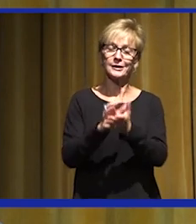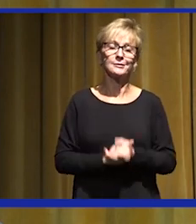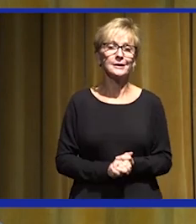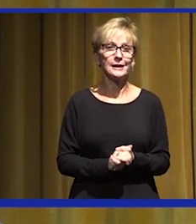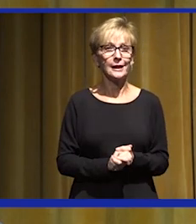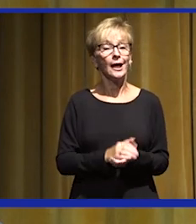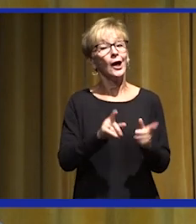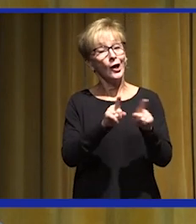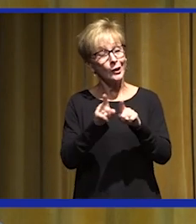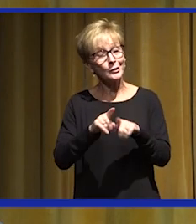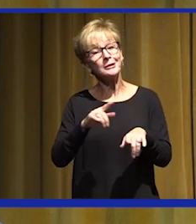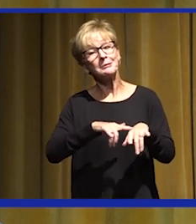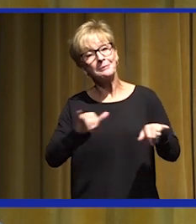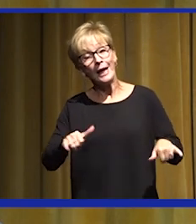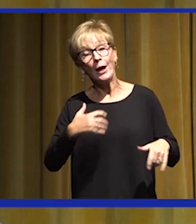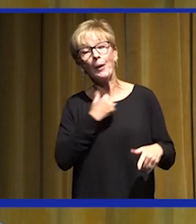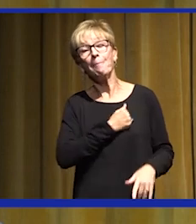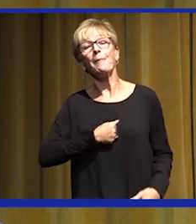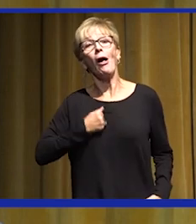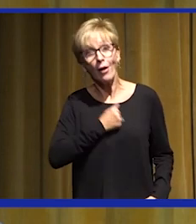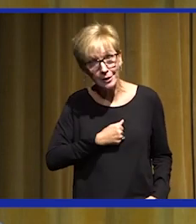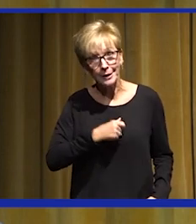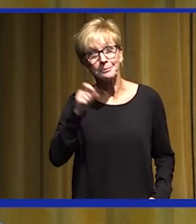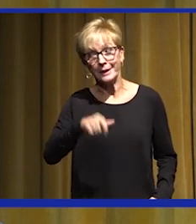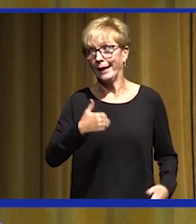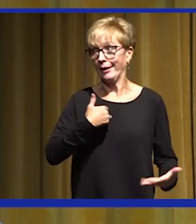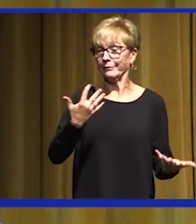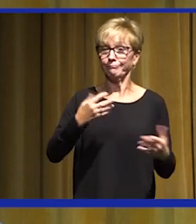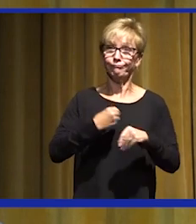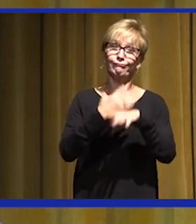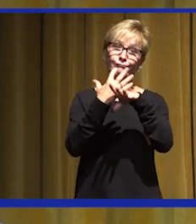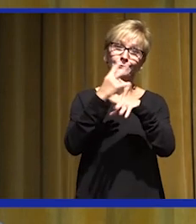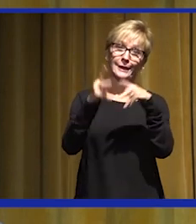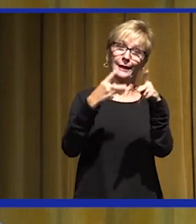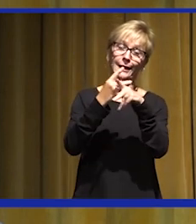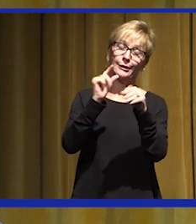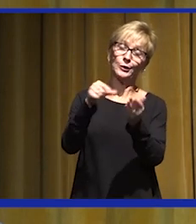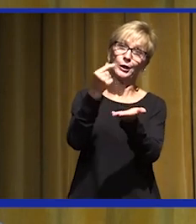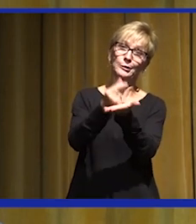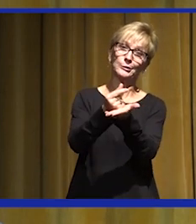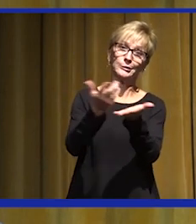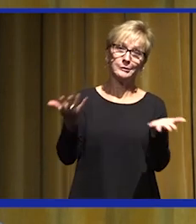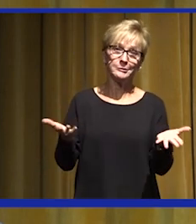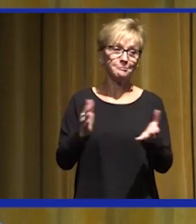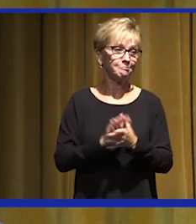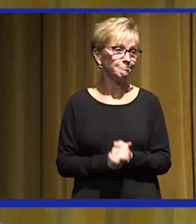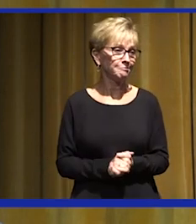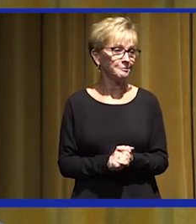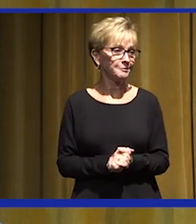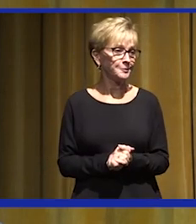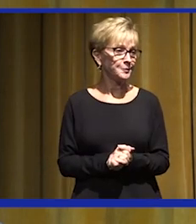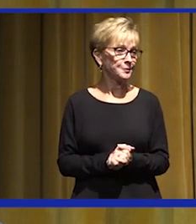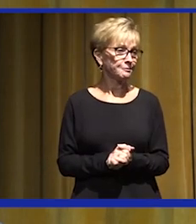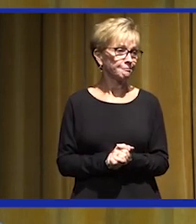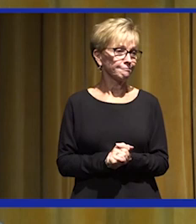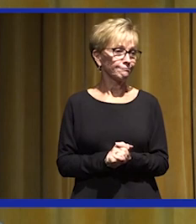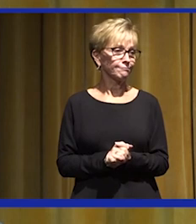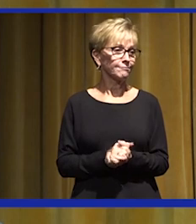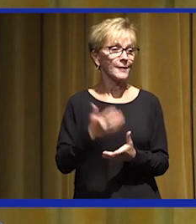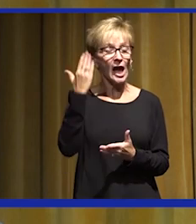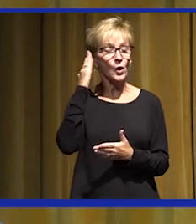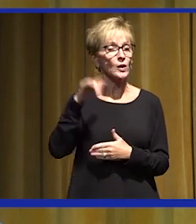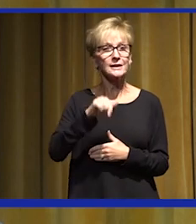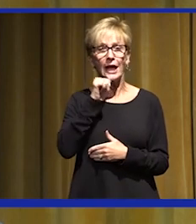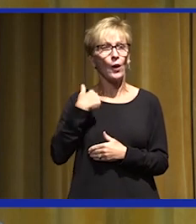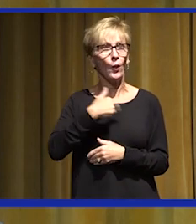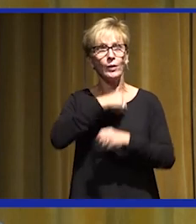that note, I'd also like to apologize to everyone for having to tune in to the first ever virtual Henry Clay graduation. I know this